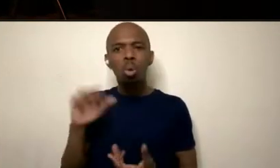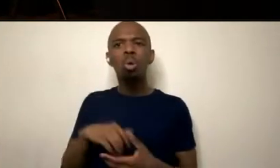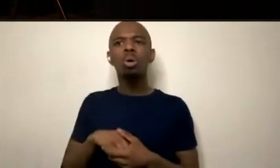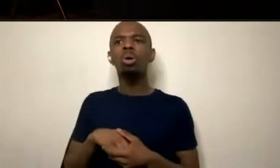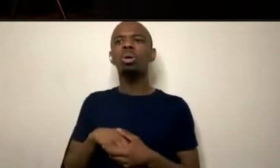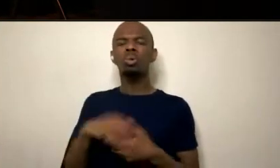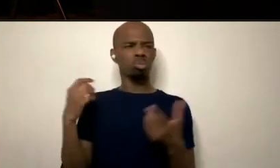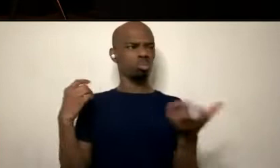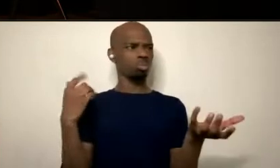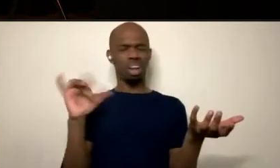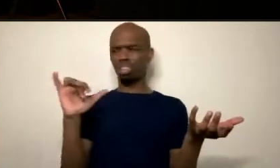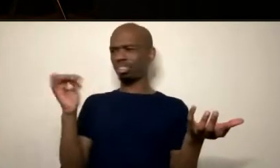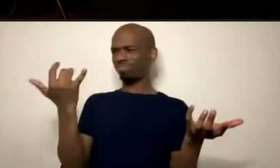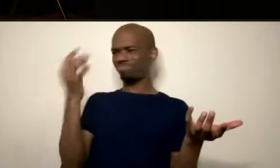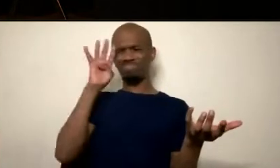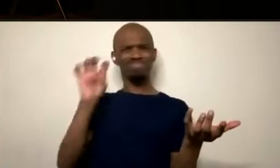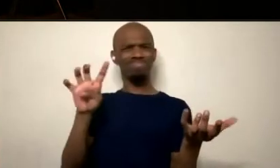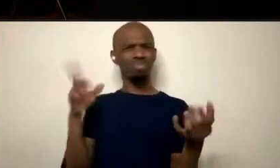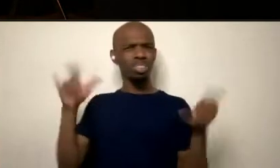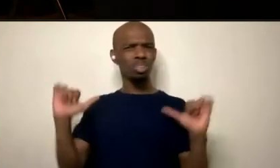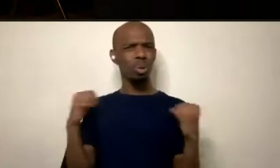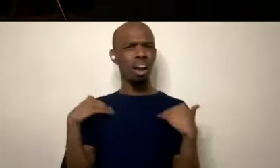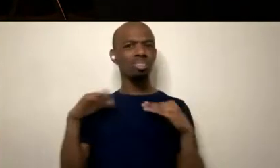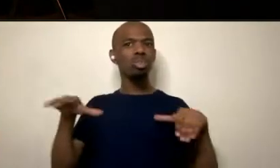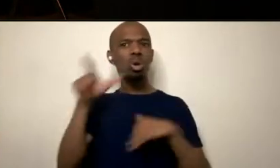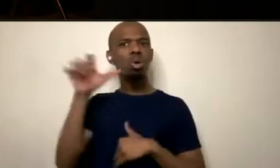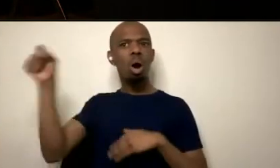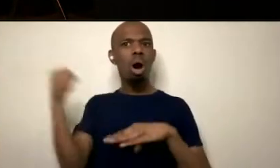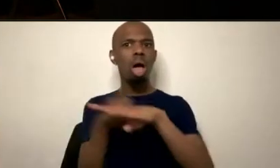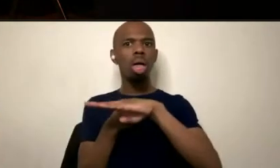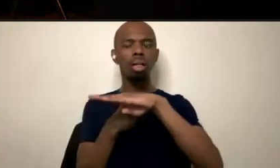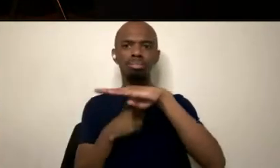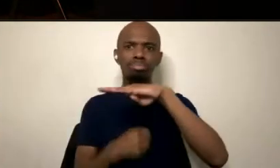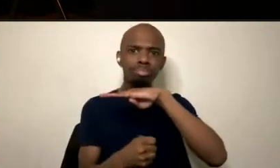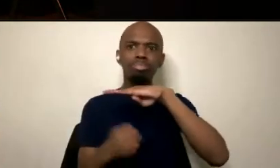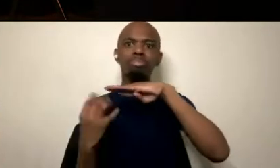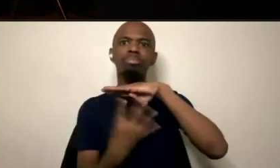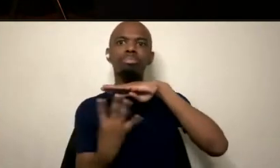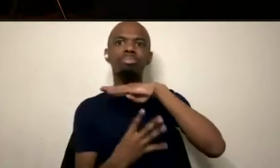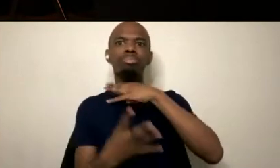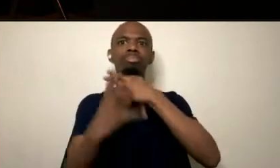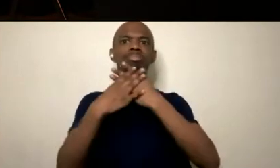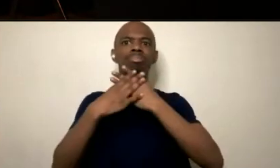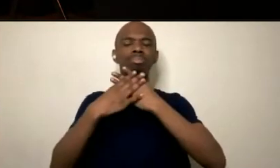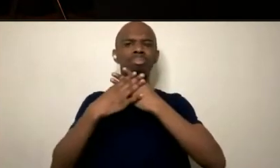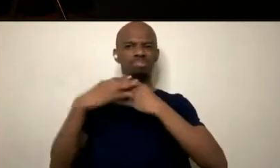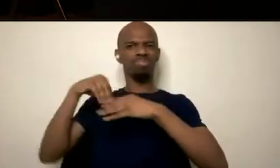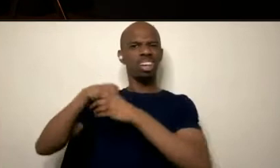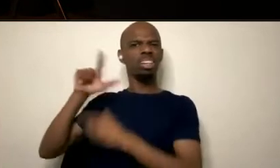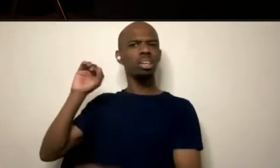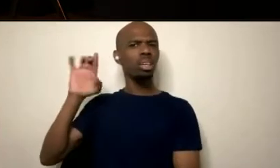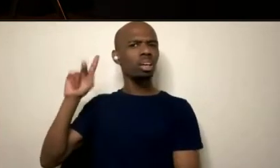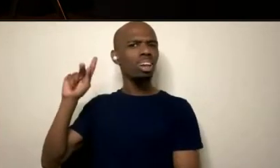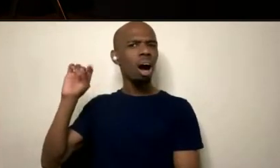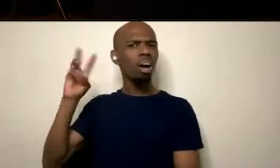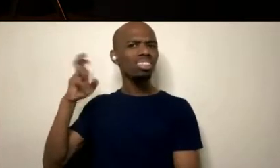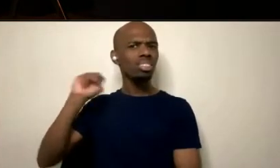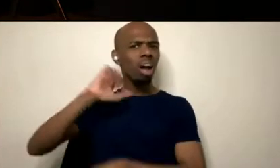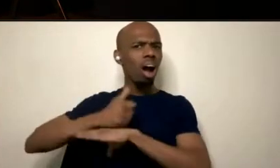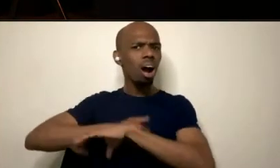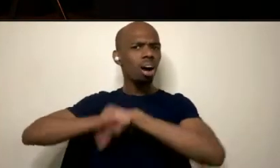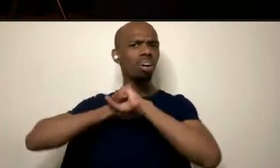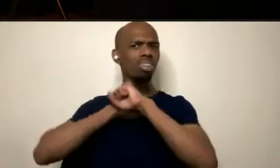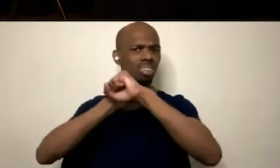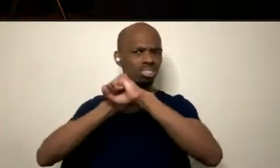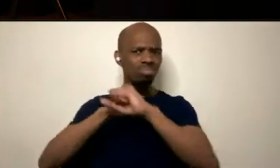lockdown, you know? That's a big one. But no, that to answer your question, I loved working with children, but it was breaking my